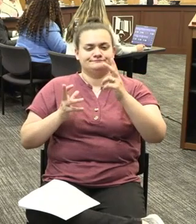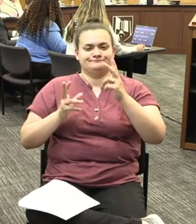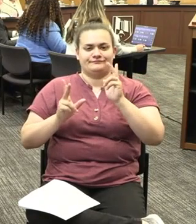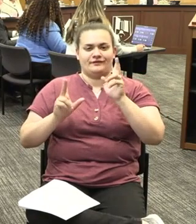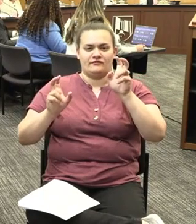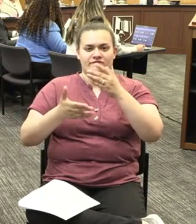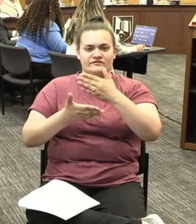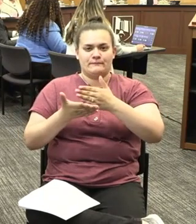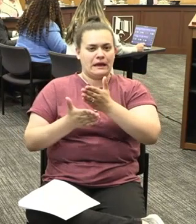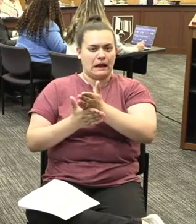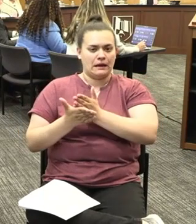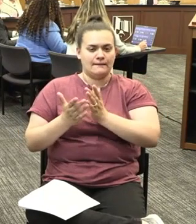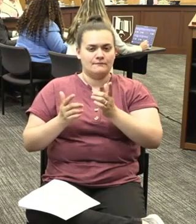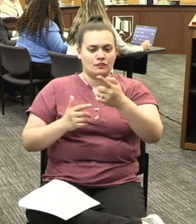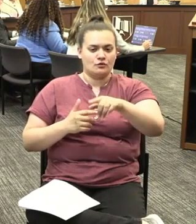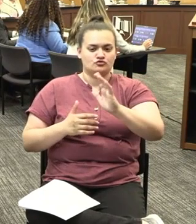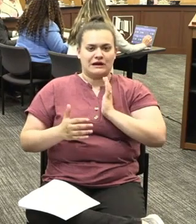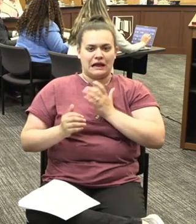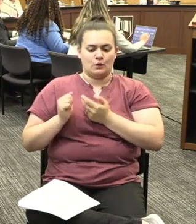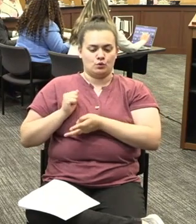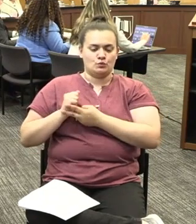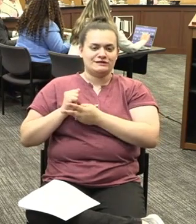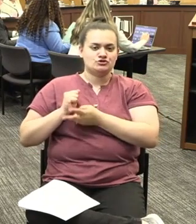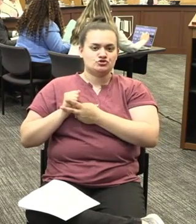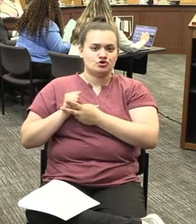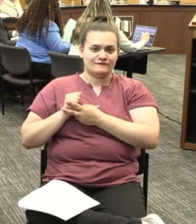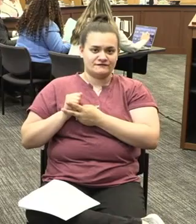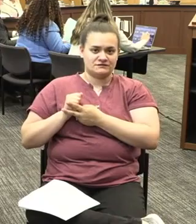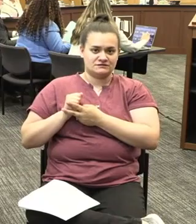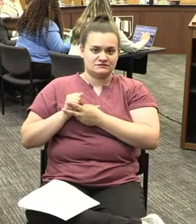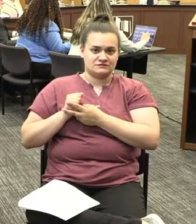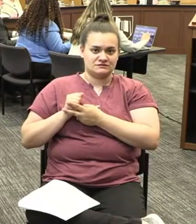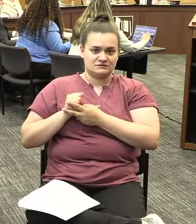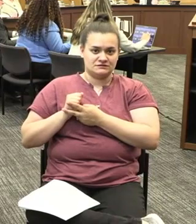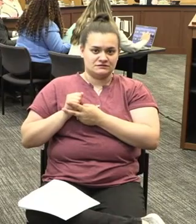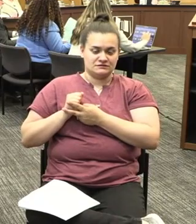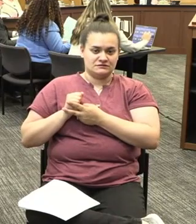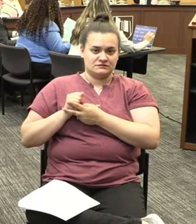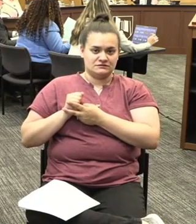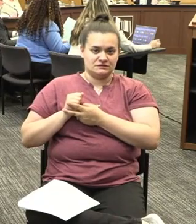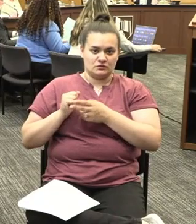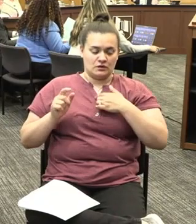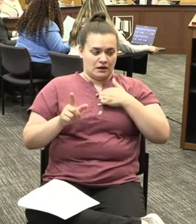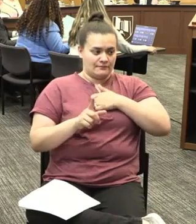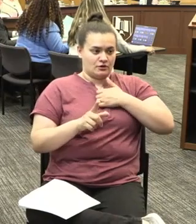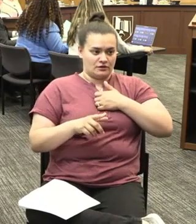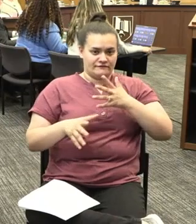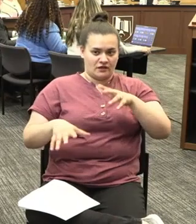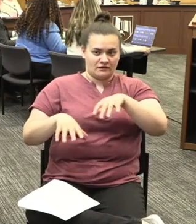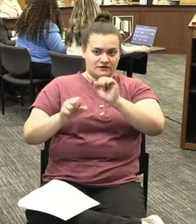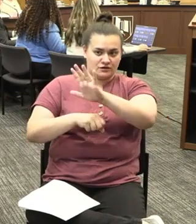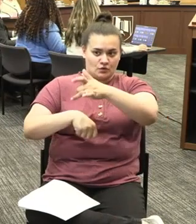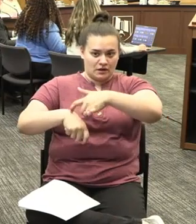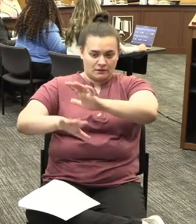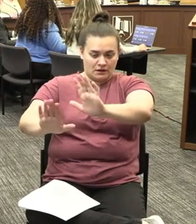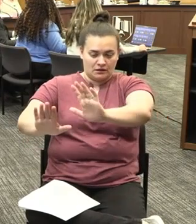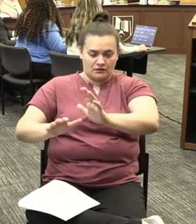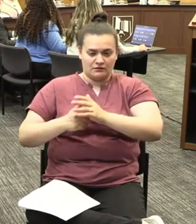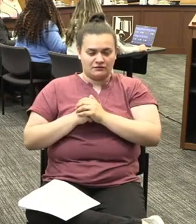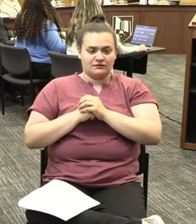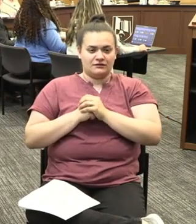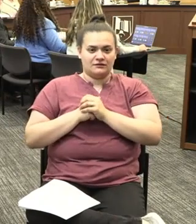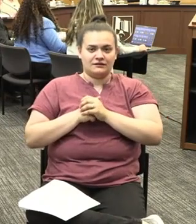those are our reserves, and in accounting terms, those are our restricted funds. I apologize for taking a little bit